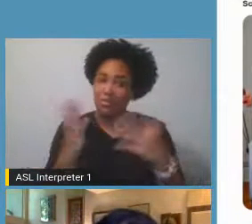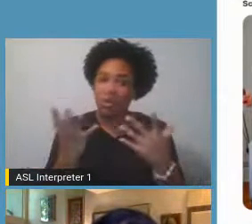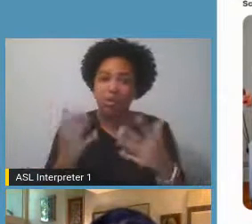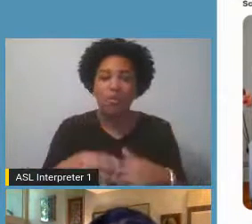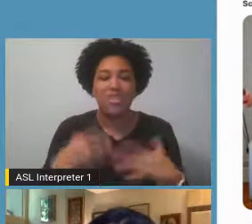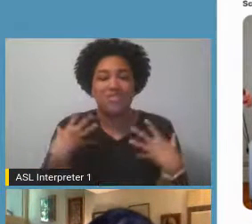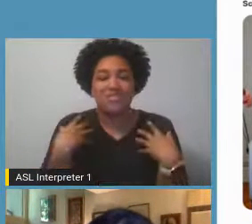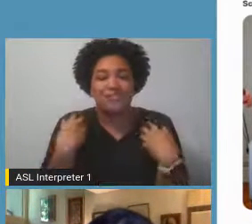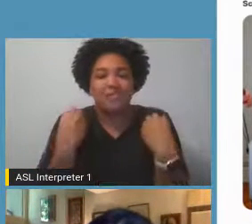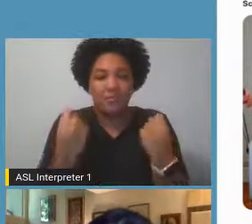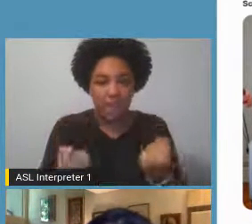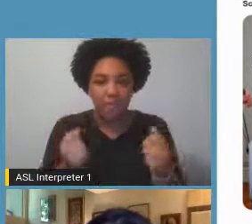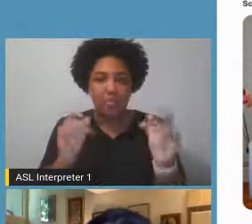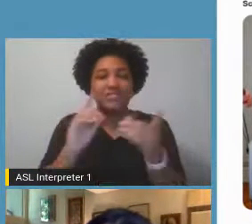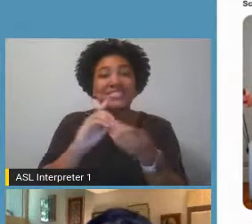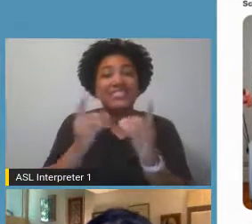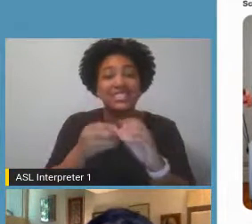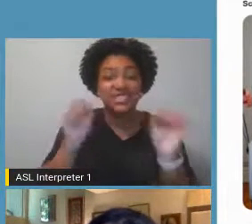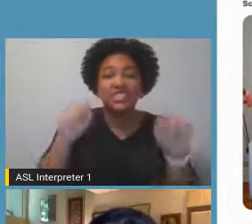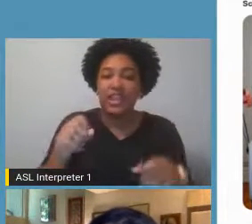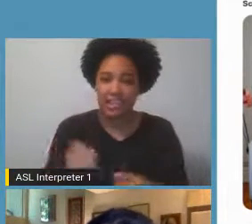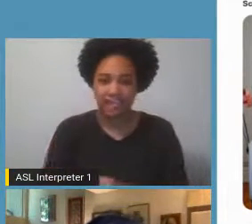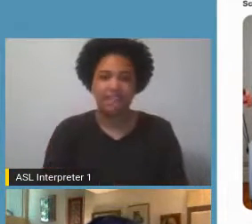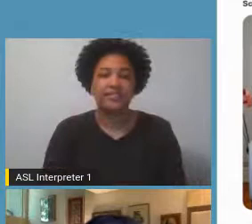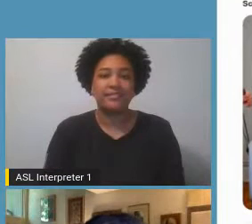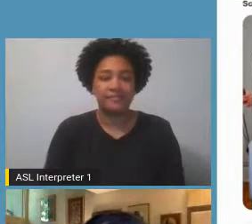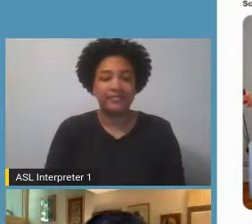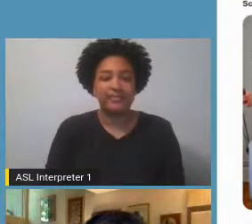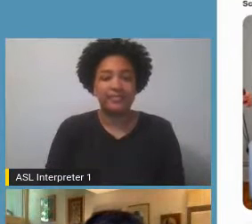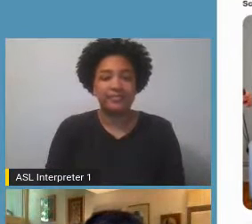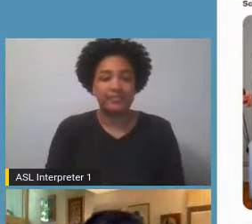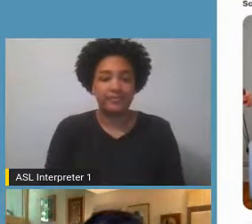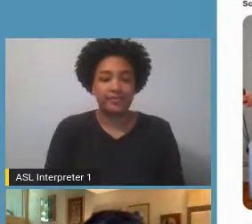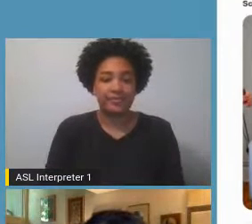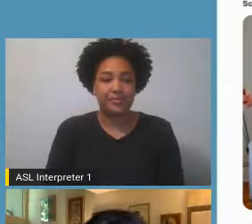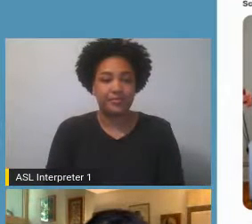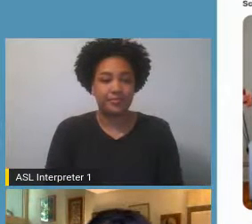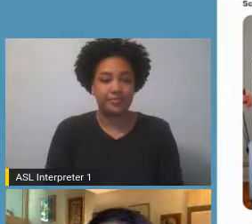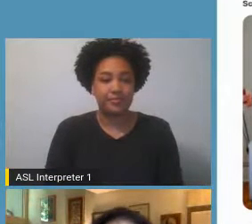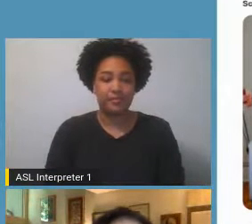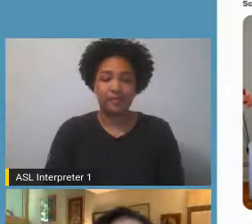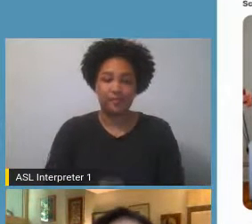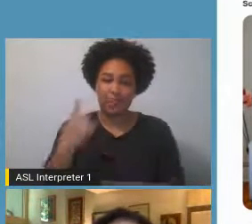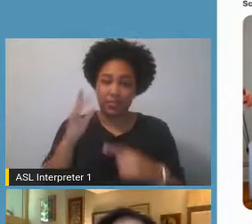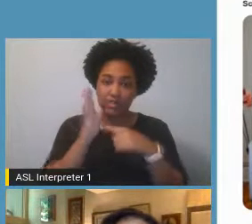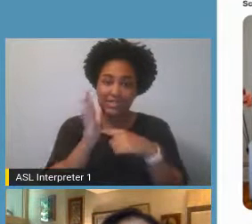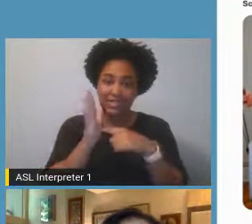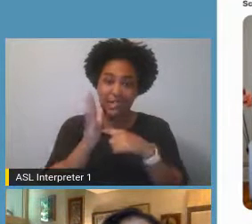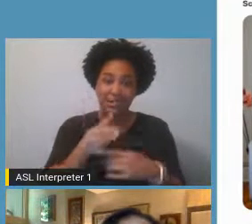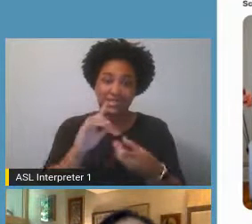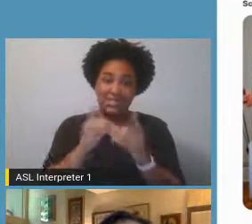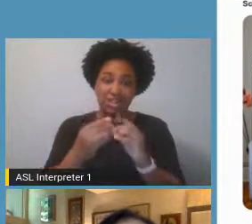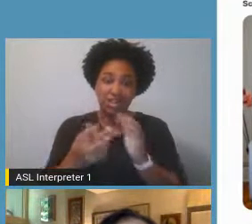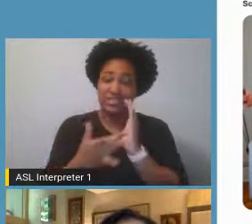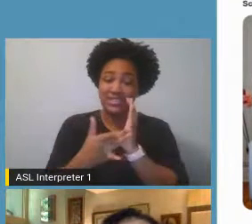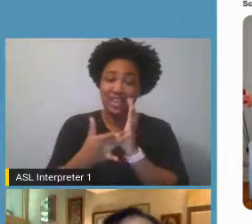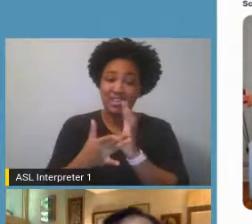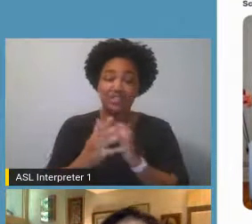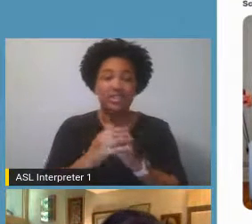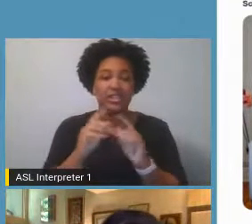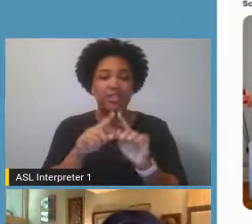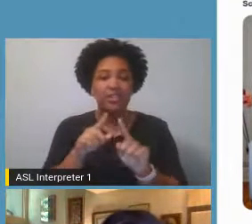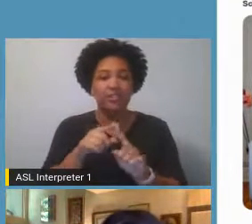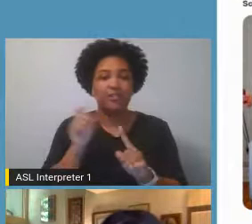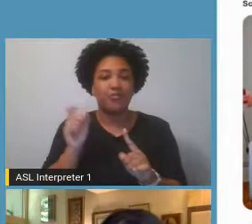of digitization can do. The fact that you have, for example, these digital technologies from this high